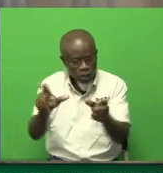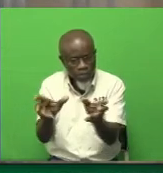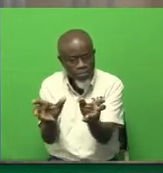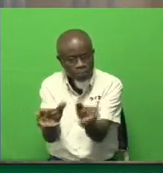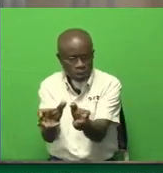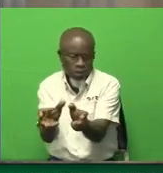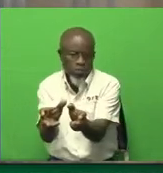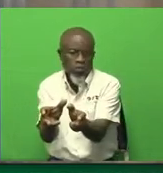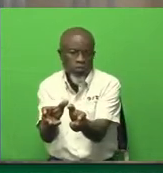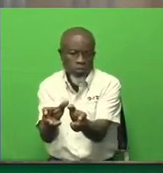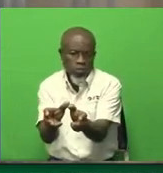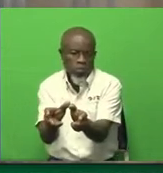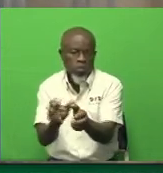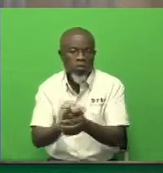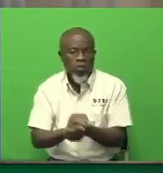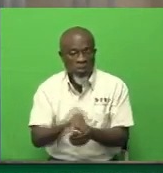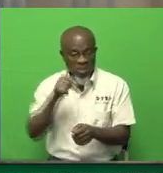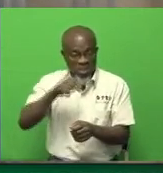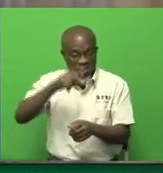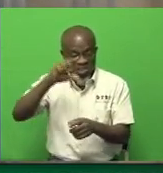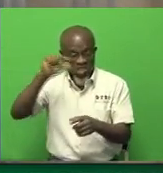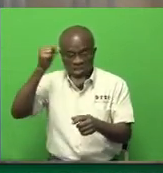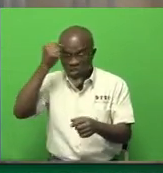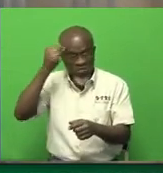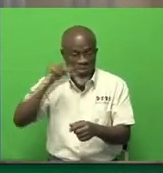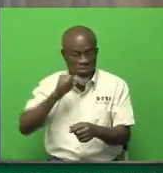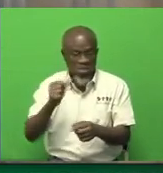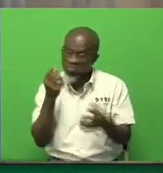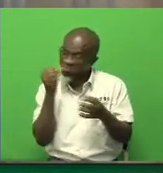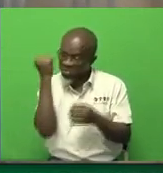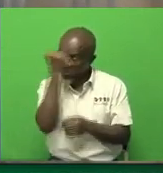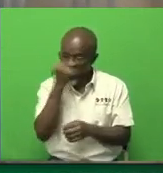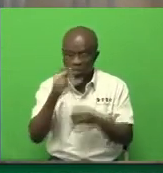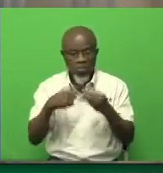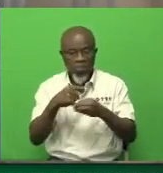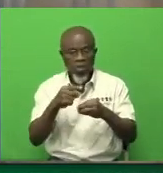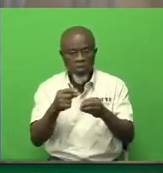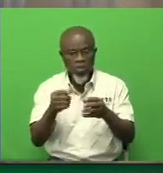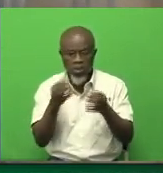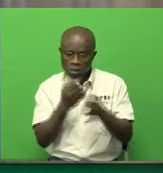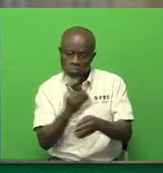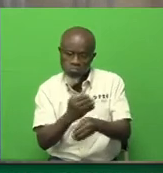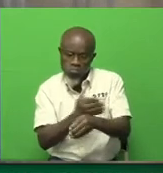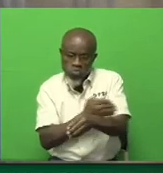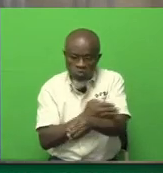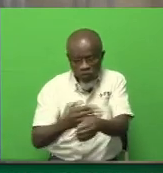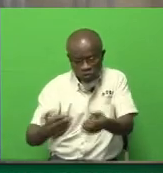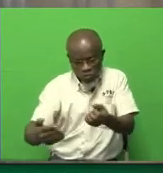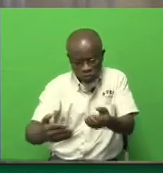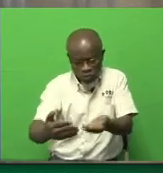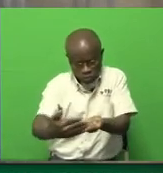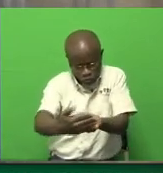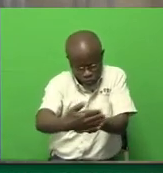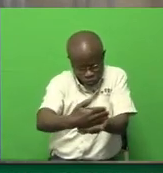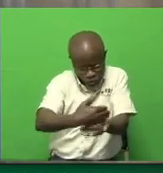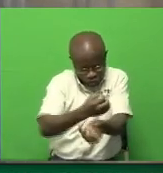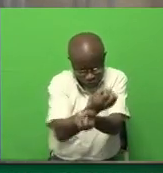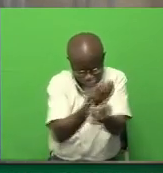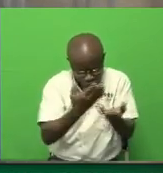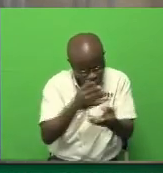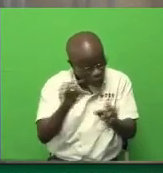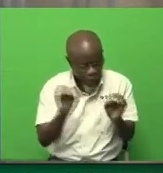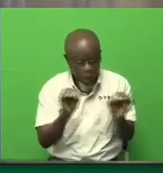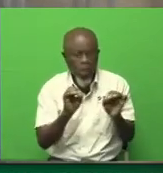this government is not serious about improving data collection in the country all talk and no action and no